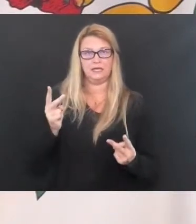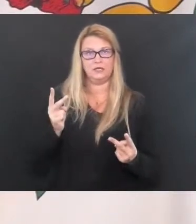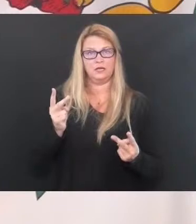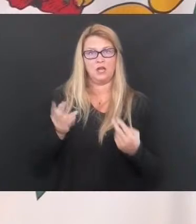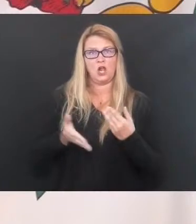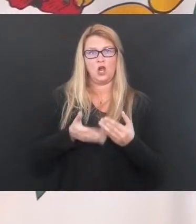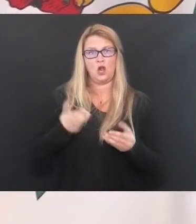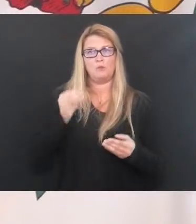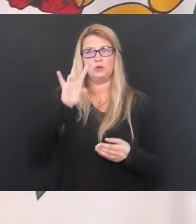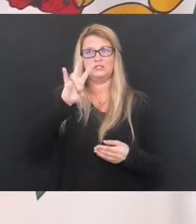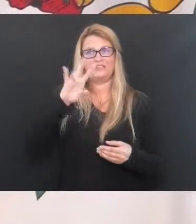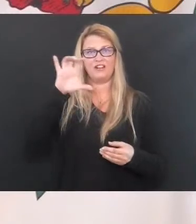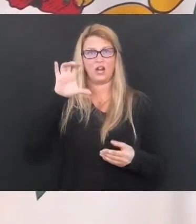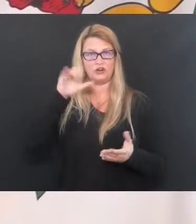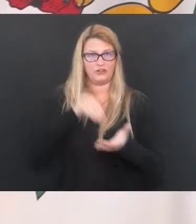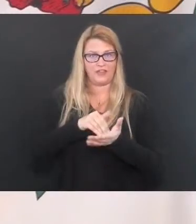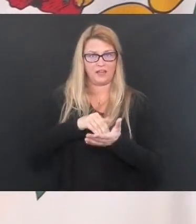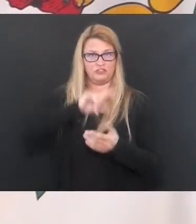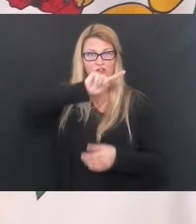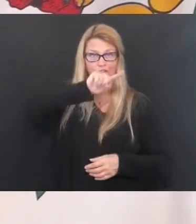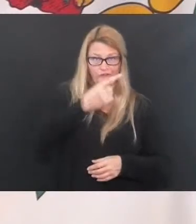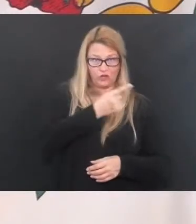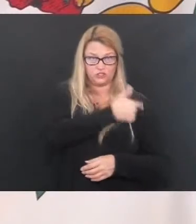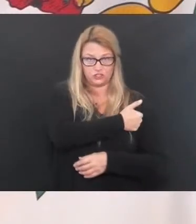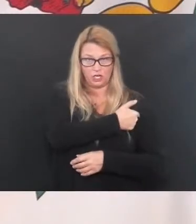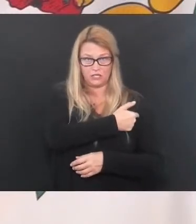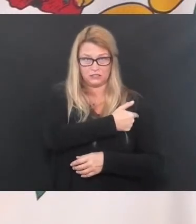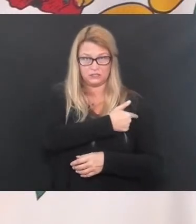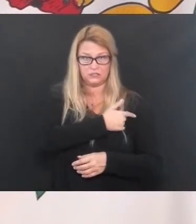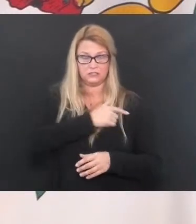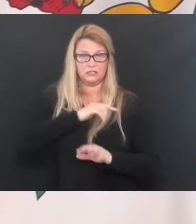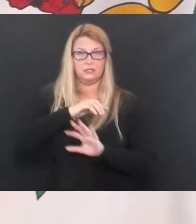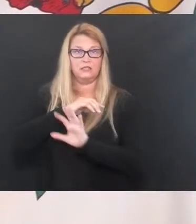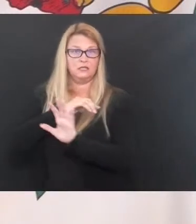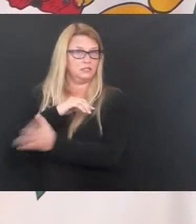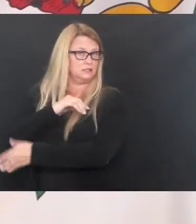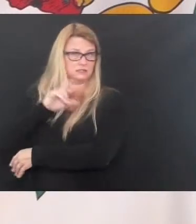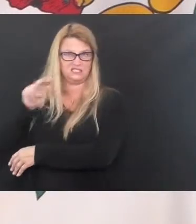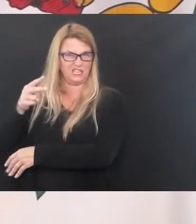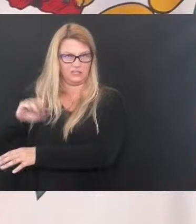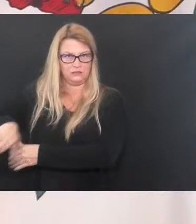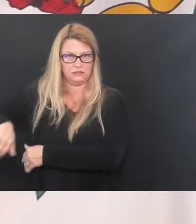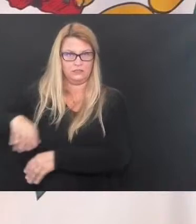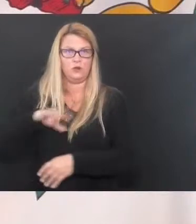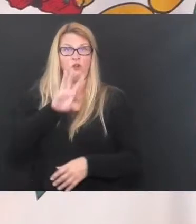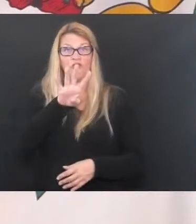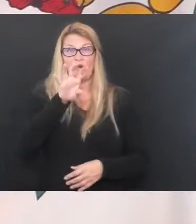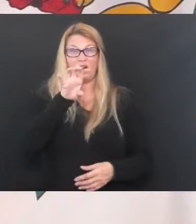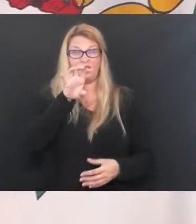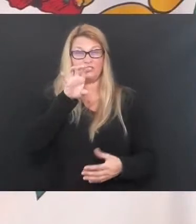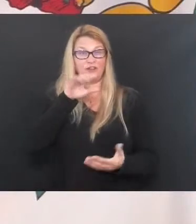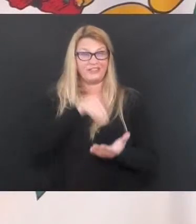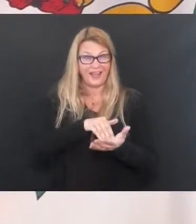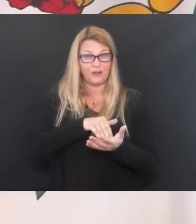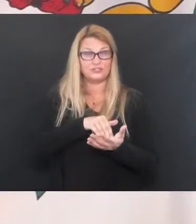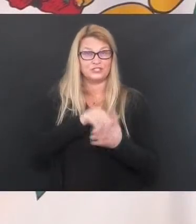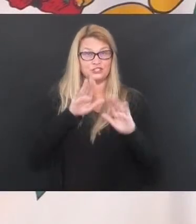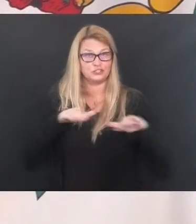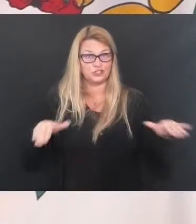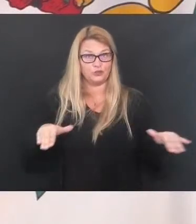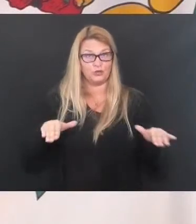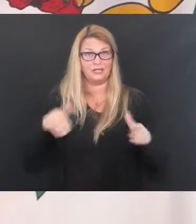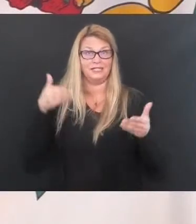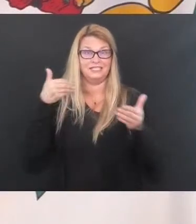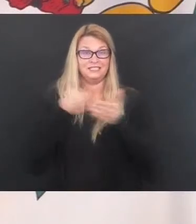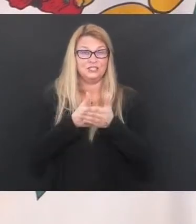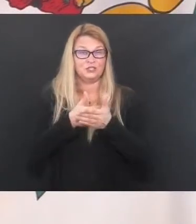almost 700,000 with first doses, forget the second doses, we've got 400,000 kids, that puts us at somewhere close